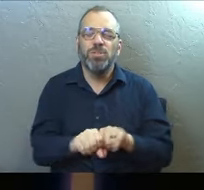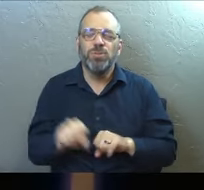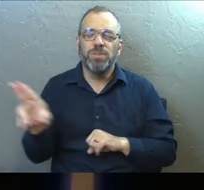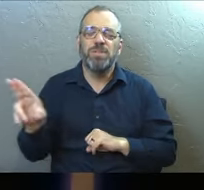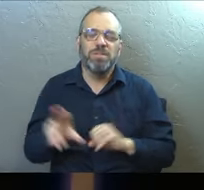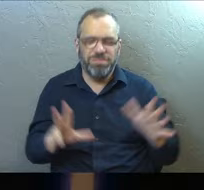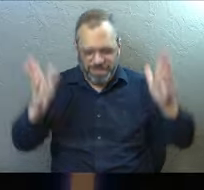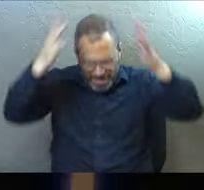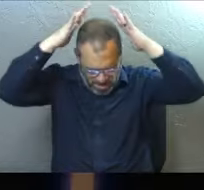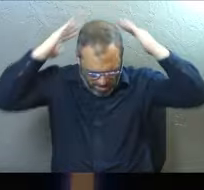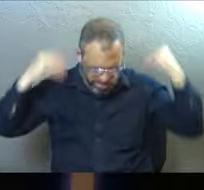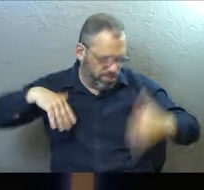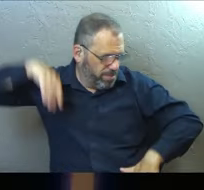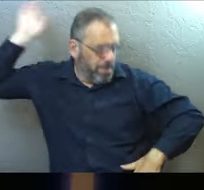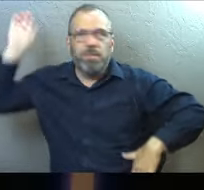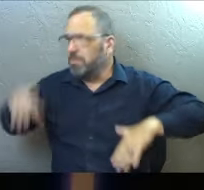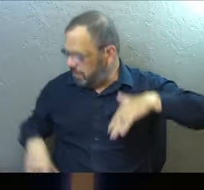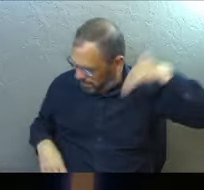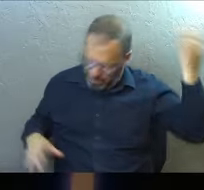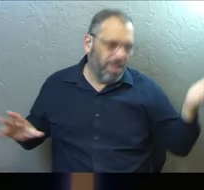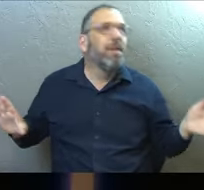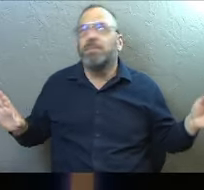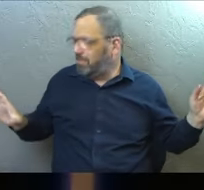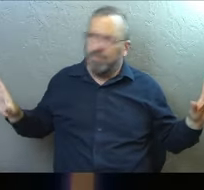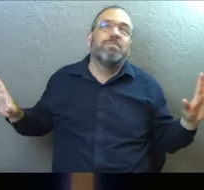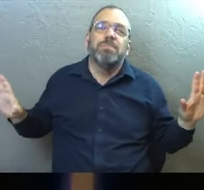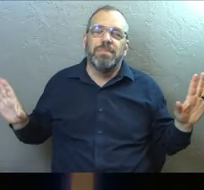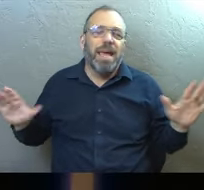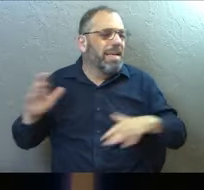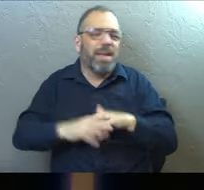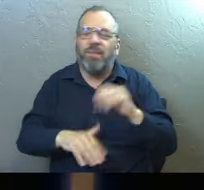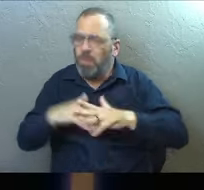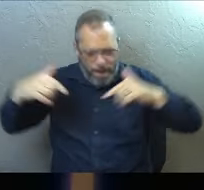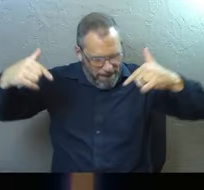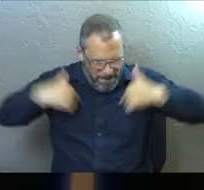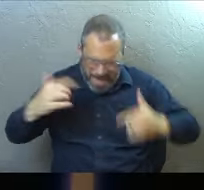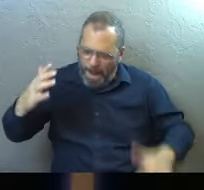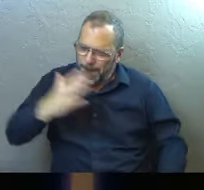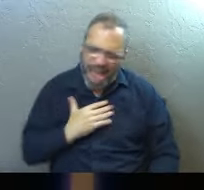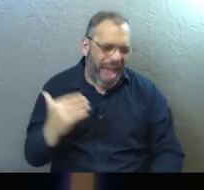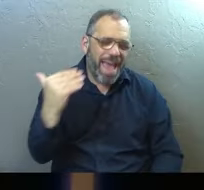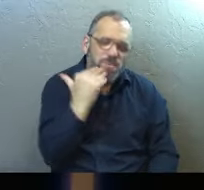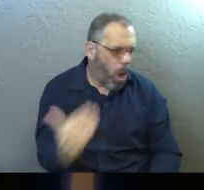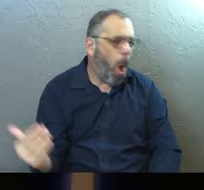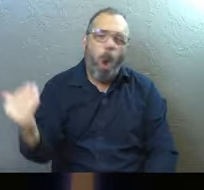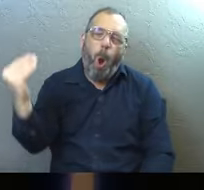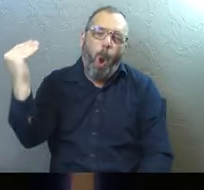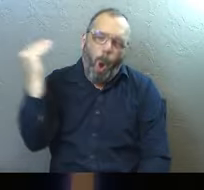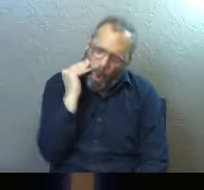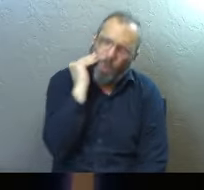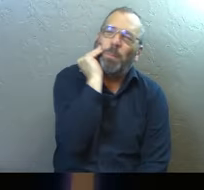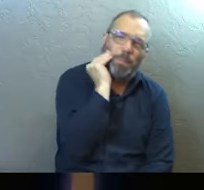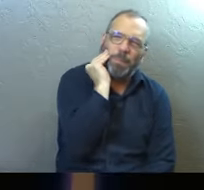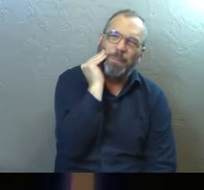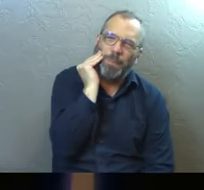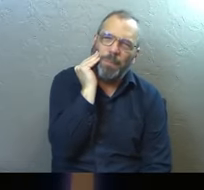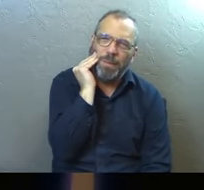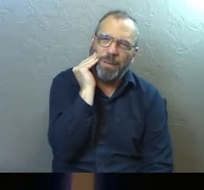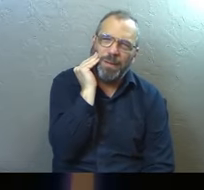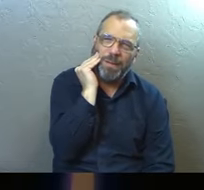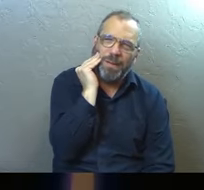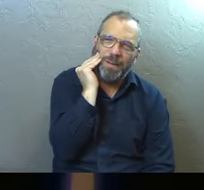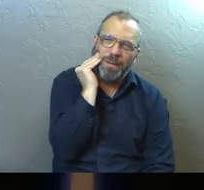like let down a little bit and I can just be comfortable. And this is where I like to be. This is where I feel the best. That's